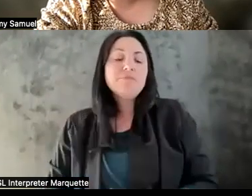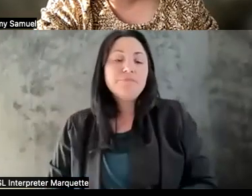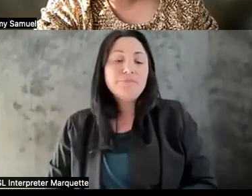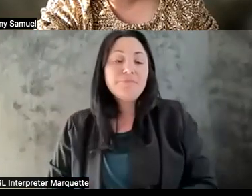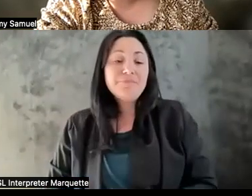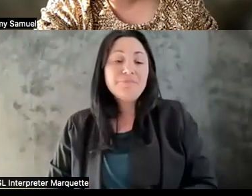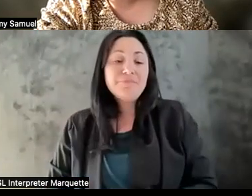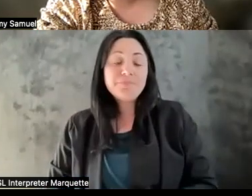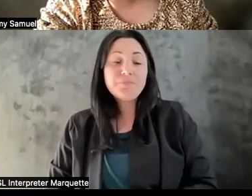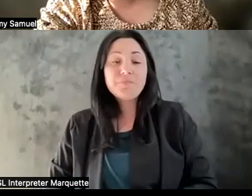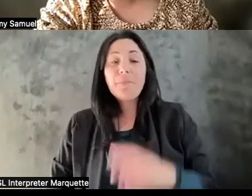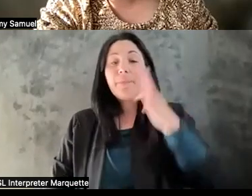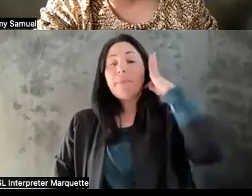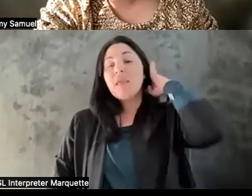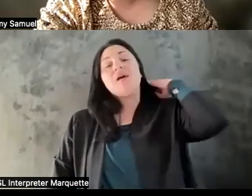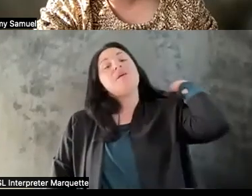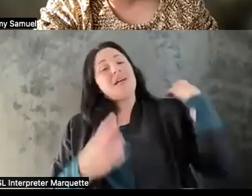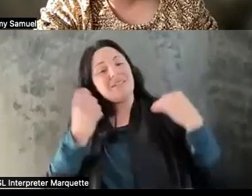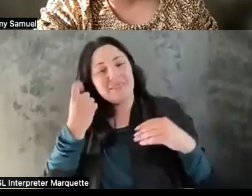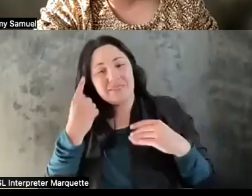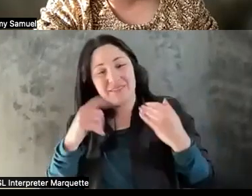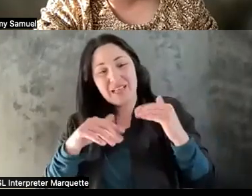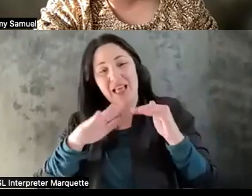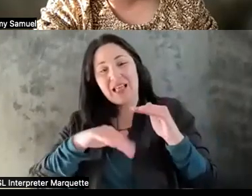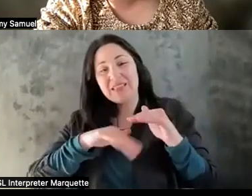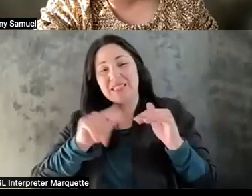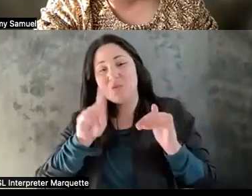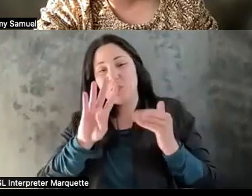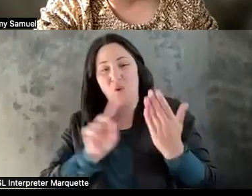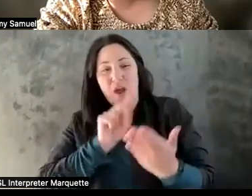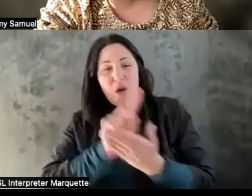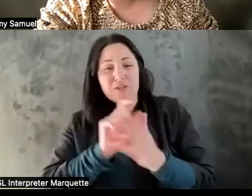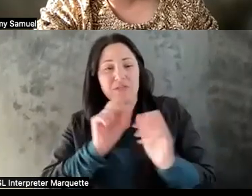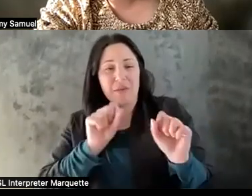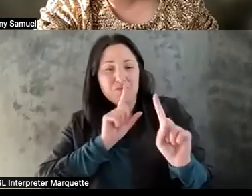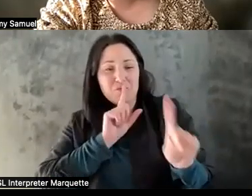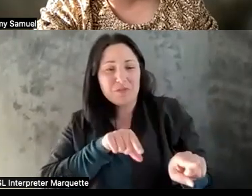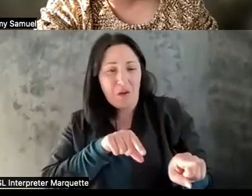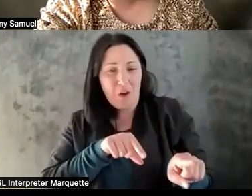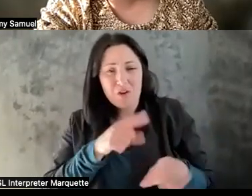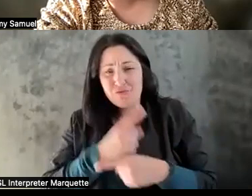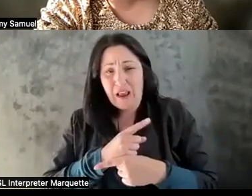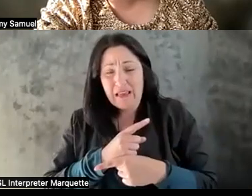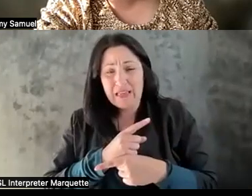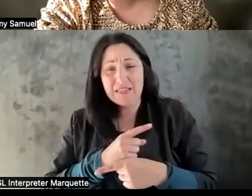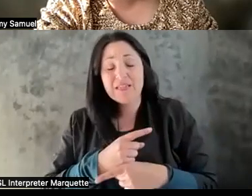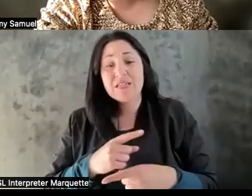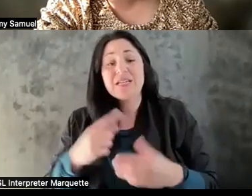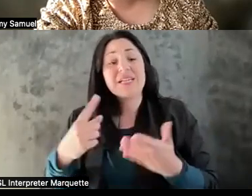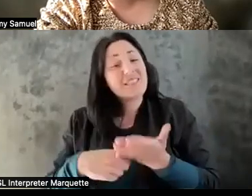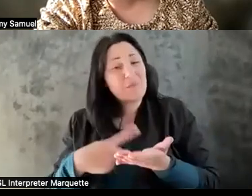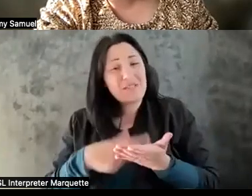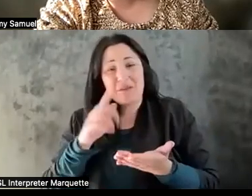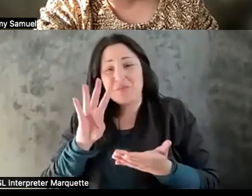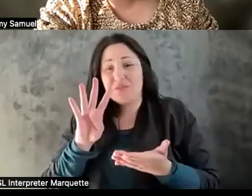We ask to give us a little bit of a grace period, 24 hours. It's 24 hours, I believe. Sometimes 48